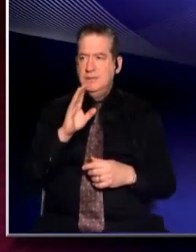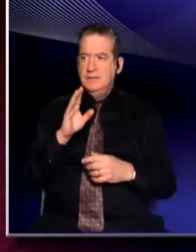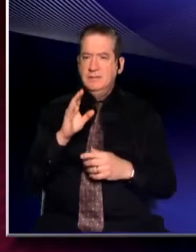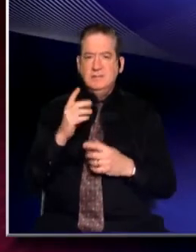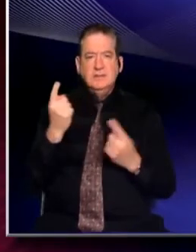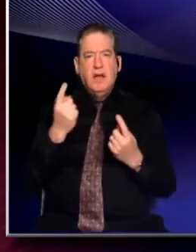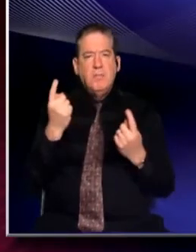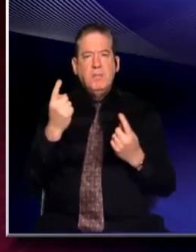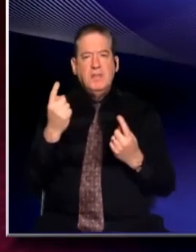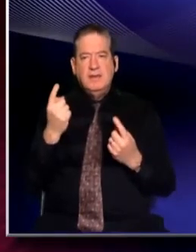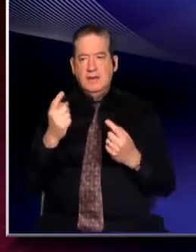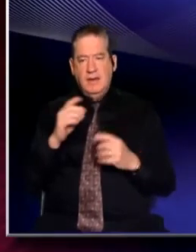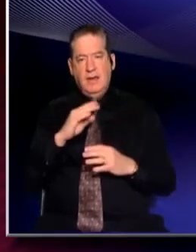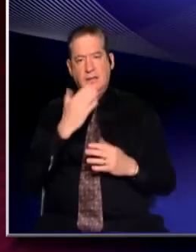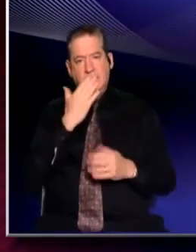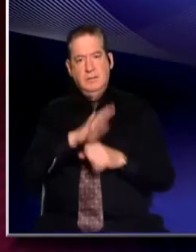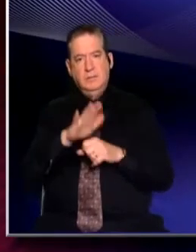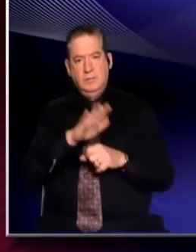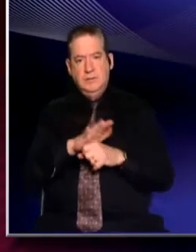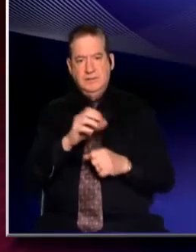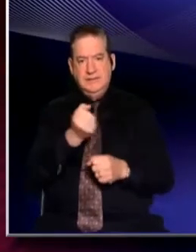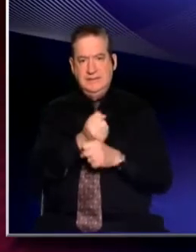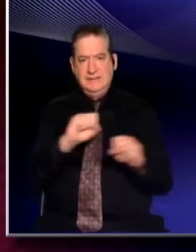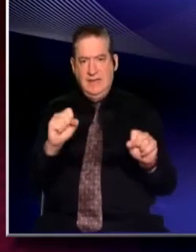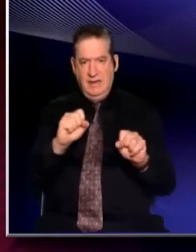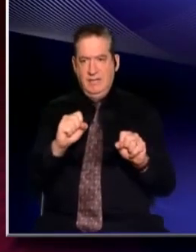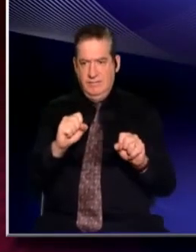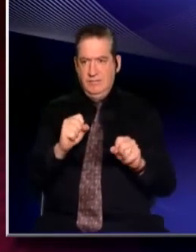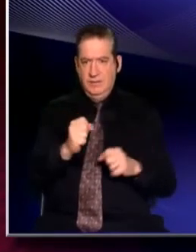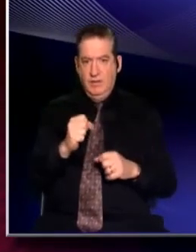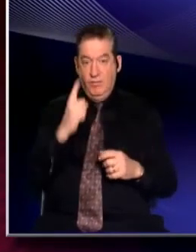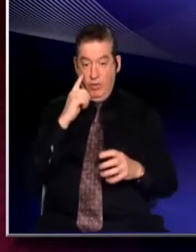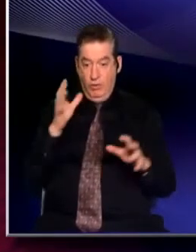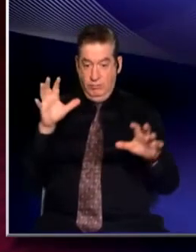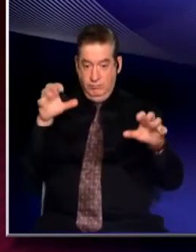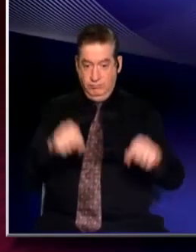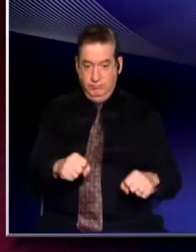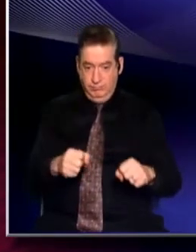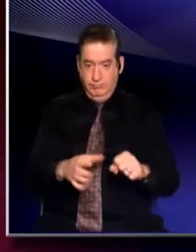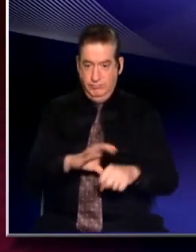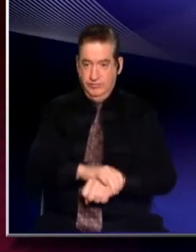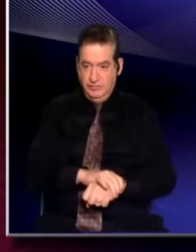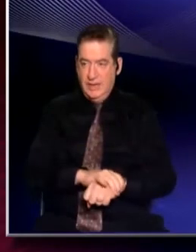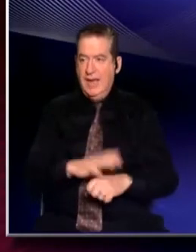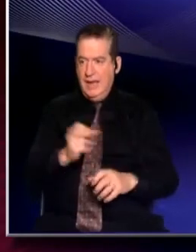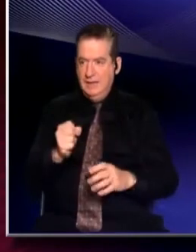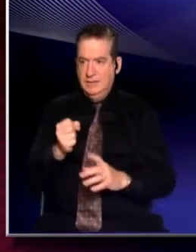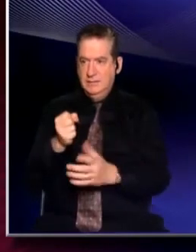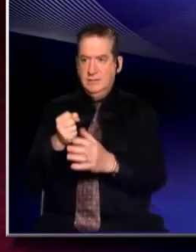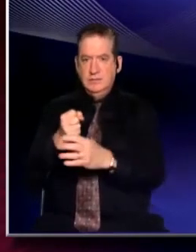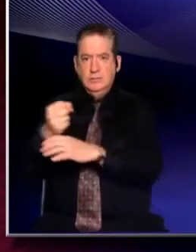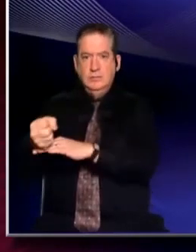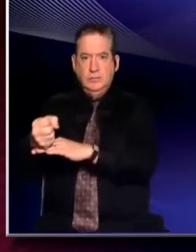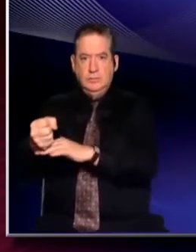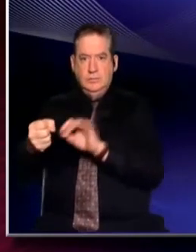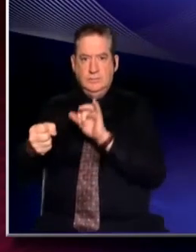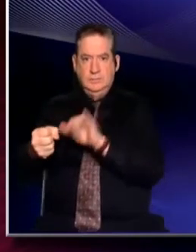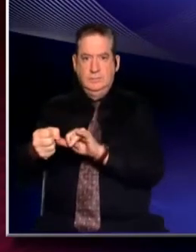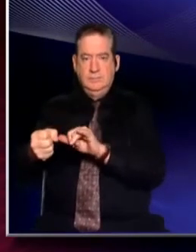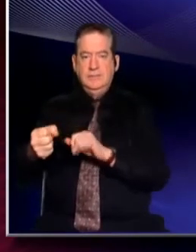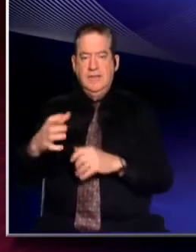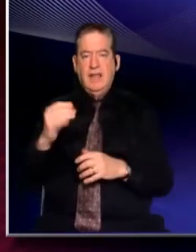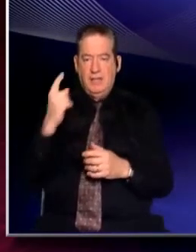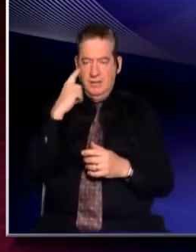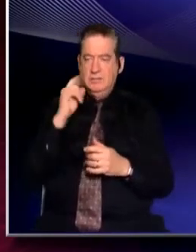something, adequate safeguards put into place regarding restraint and seclusion, and that is why we're bringing it forward, because we think it's